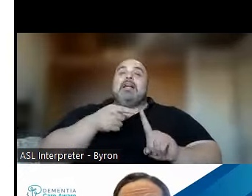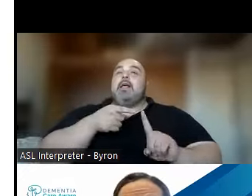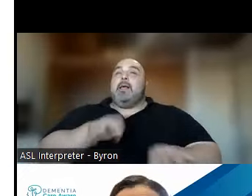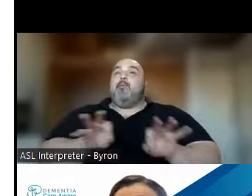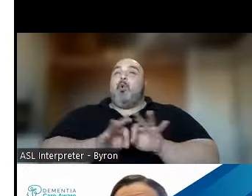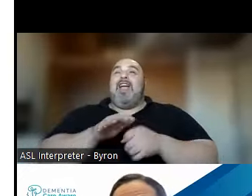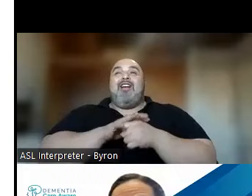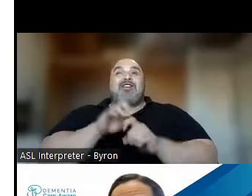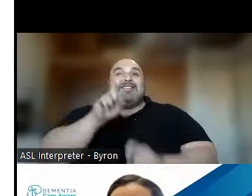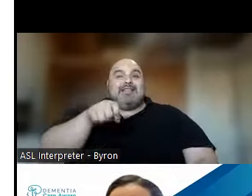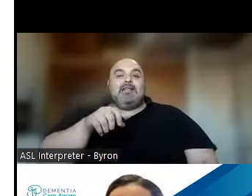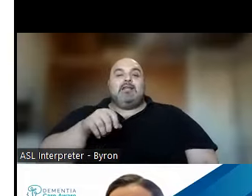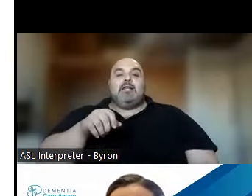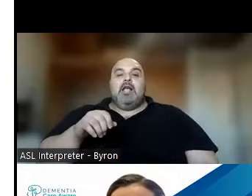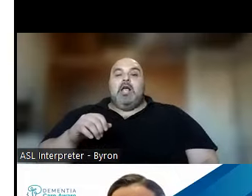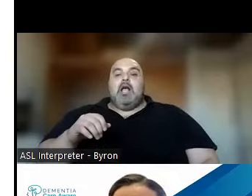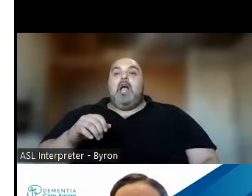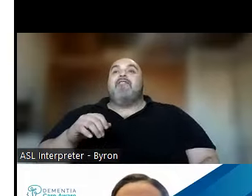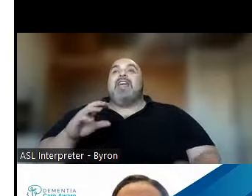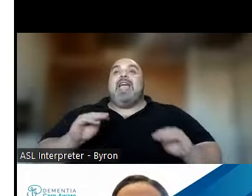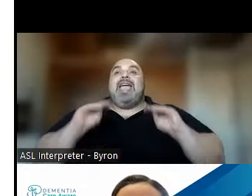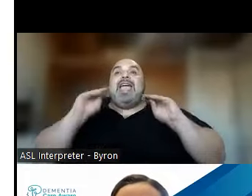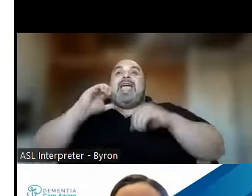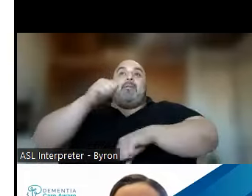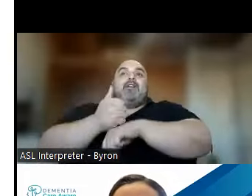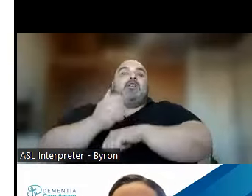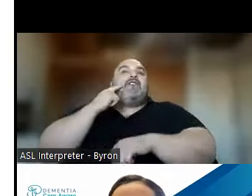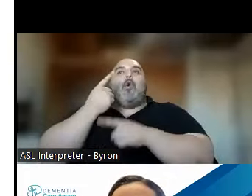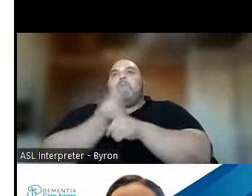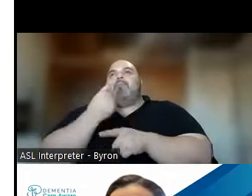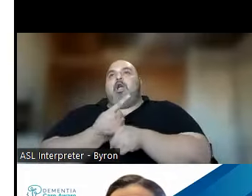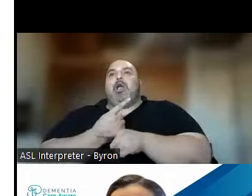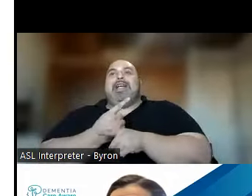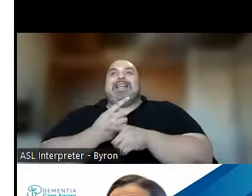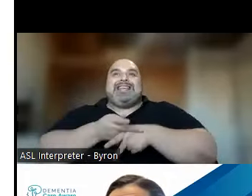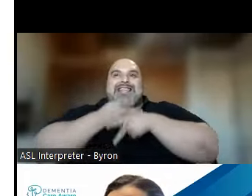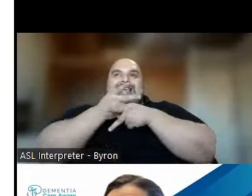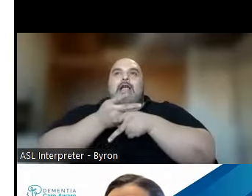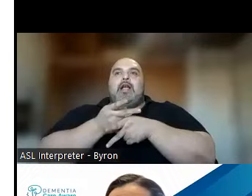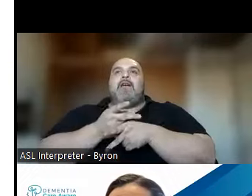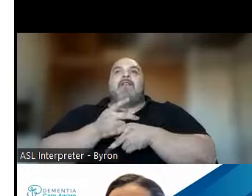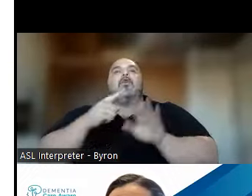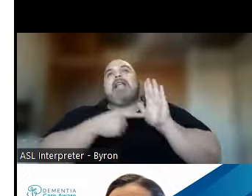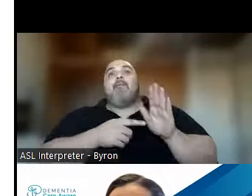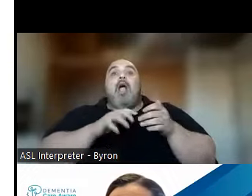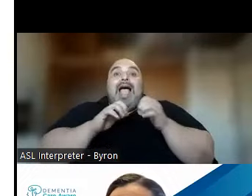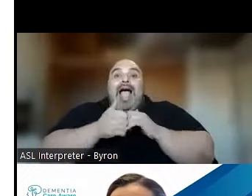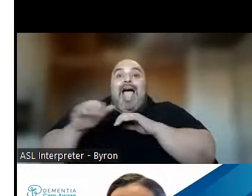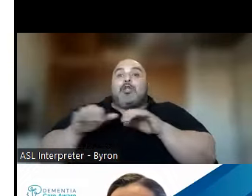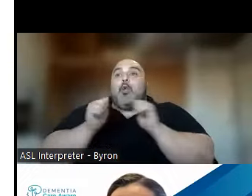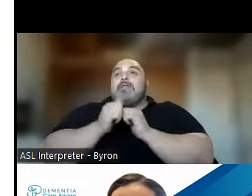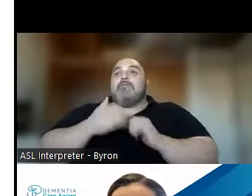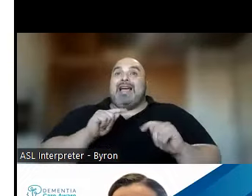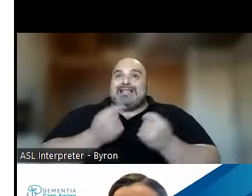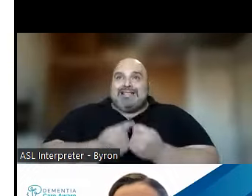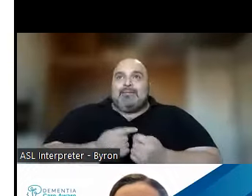of practical implementation for primary care. So for example, how do I do this with my team so that I, as the primary care provider, don't have to